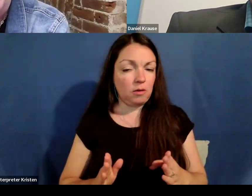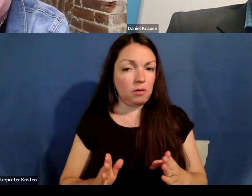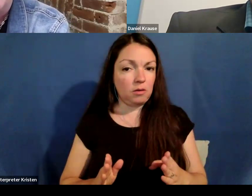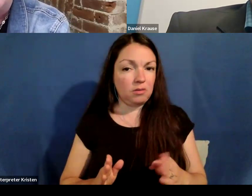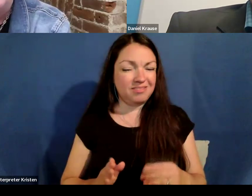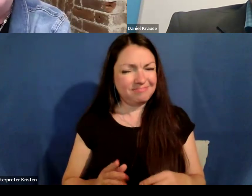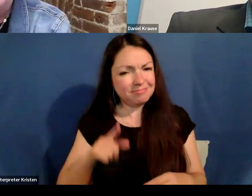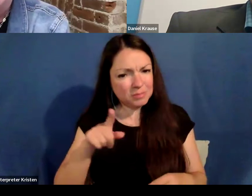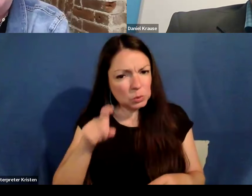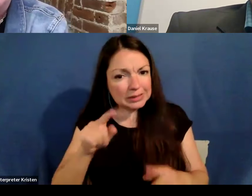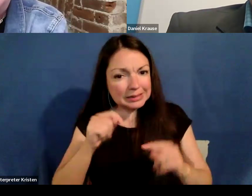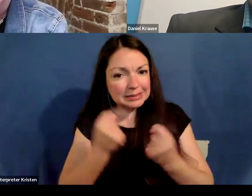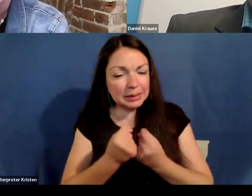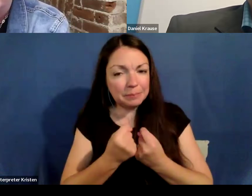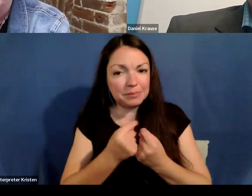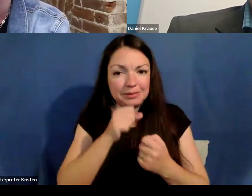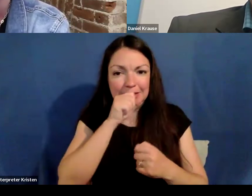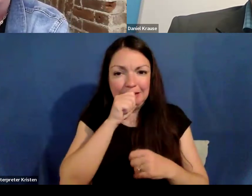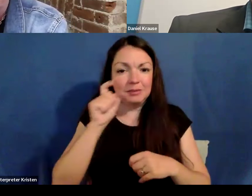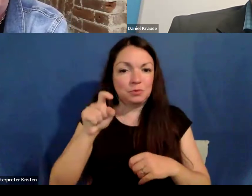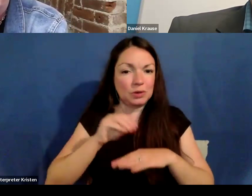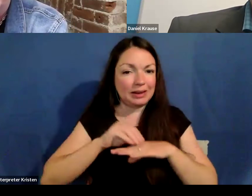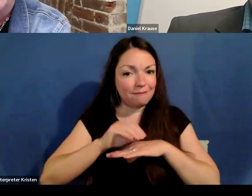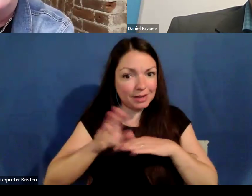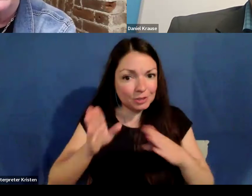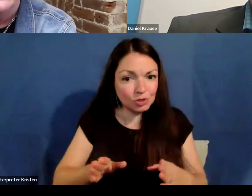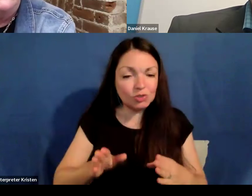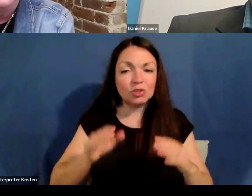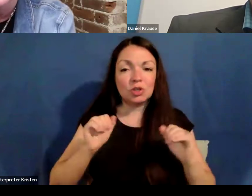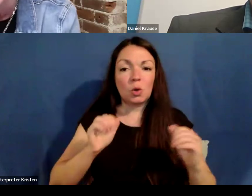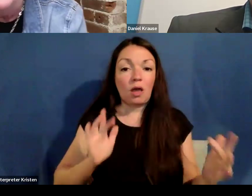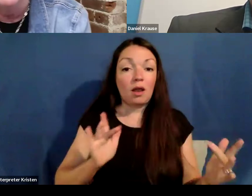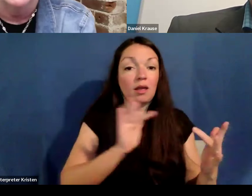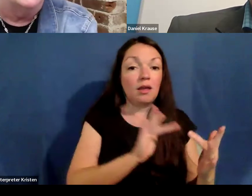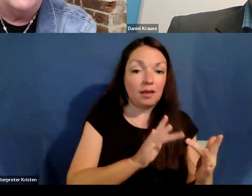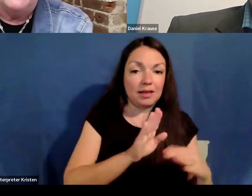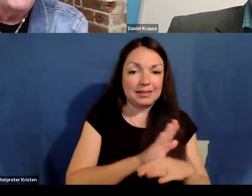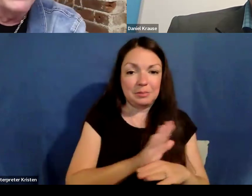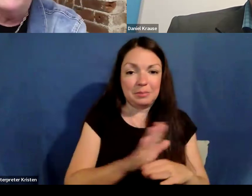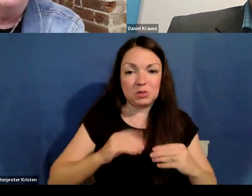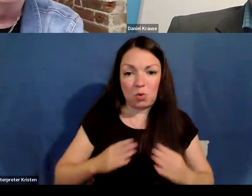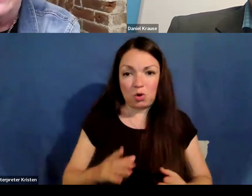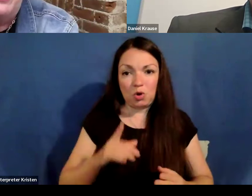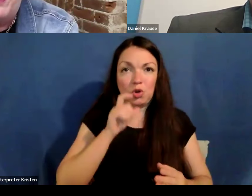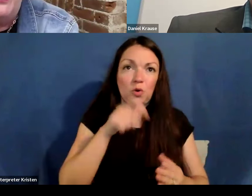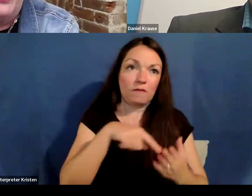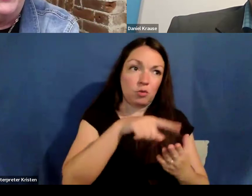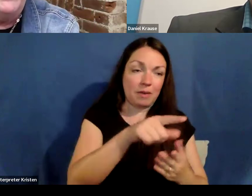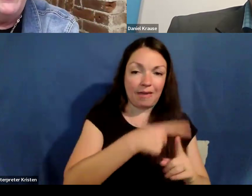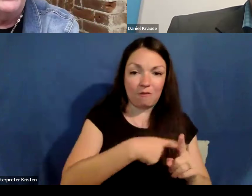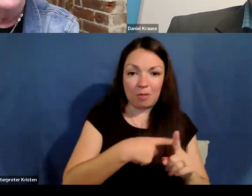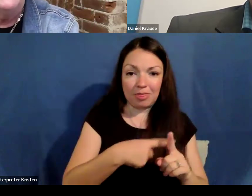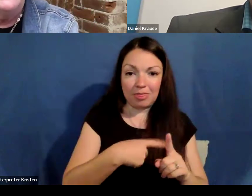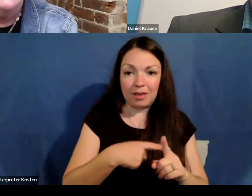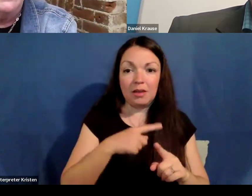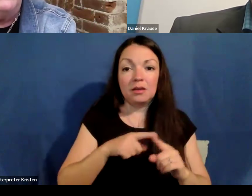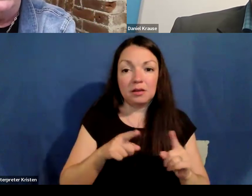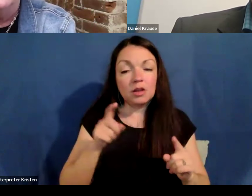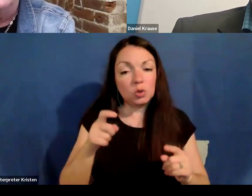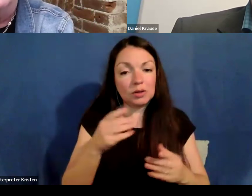team. You need advisors that you can go to as a business owner. It doesn't mean you have to pay them every single month, but you